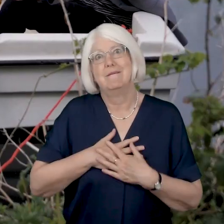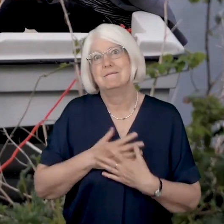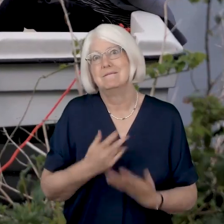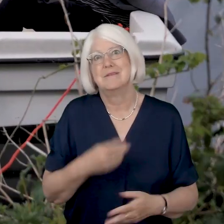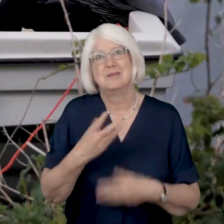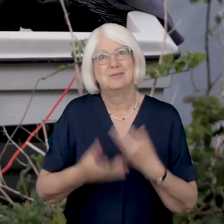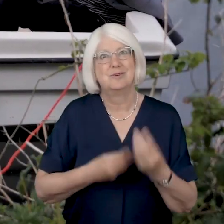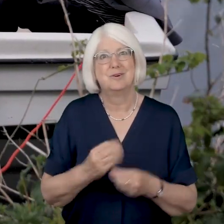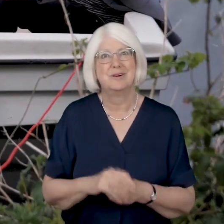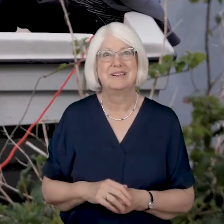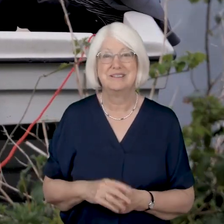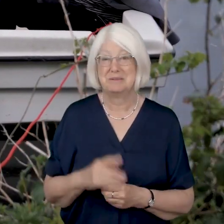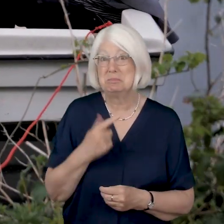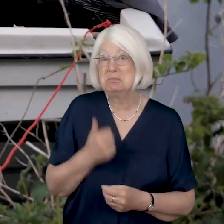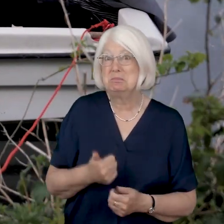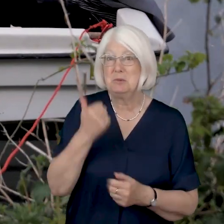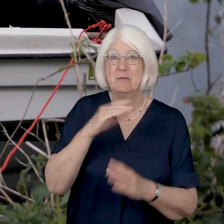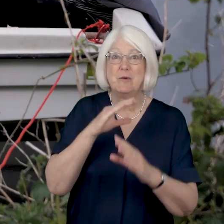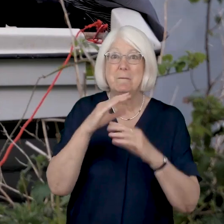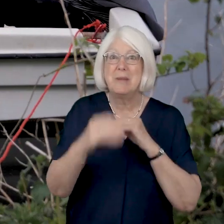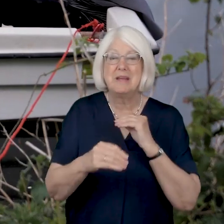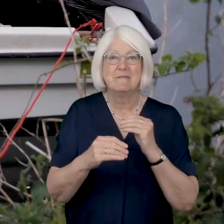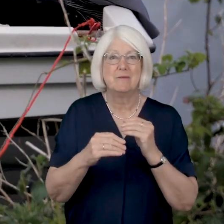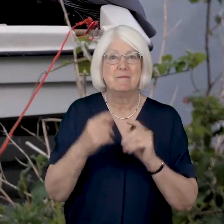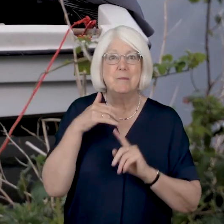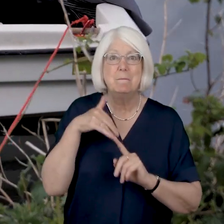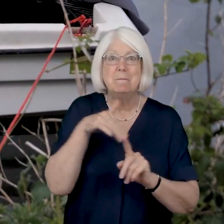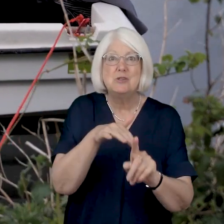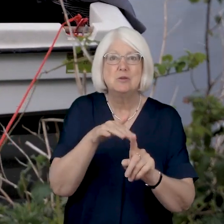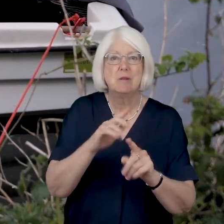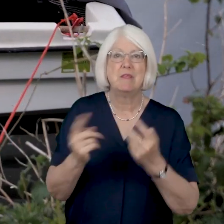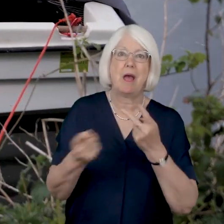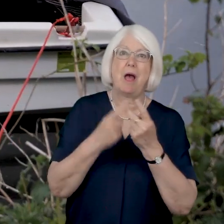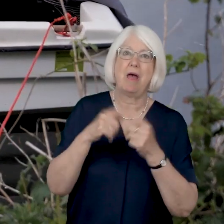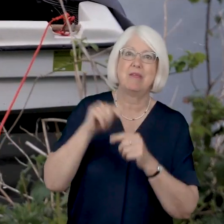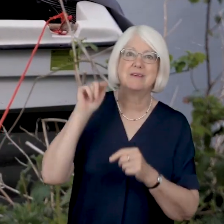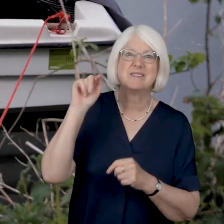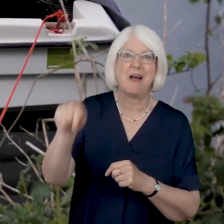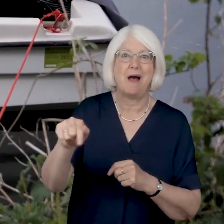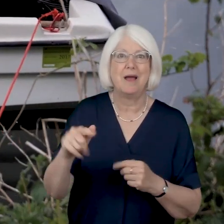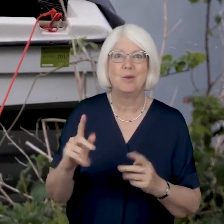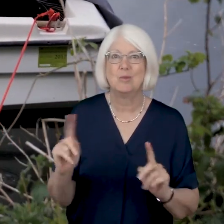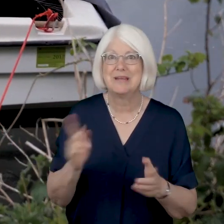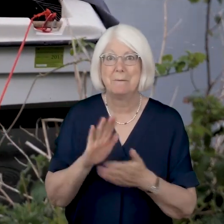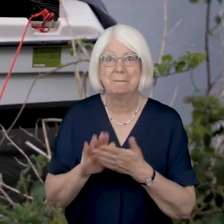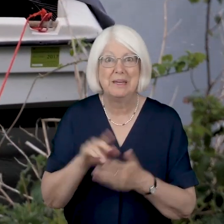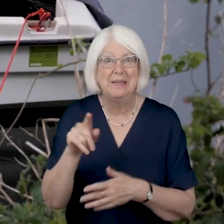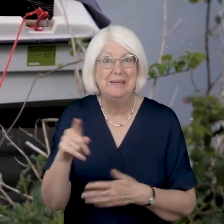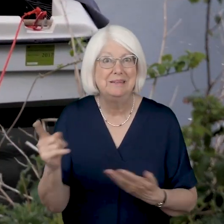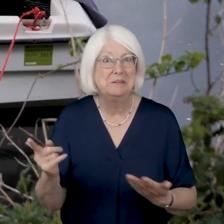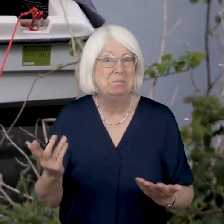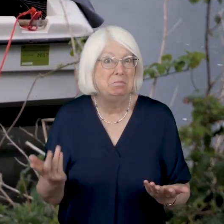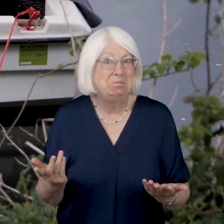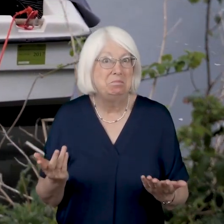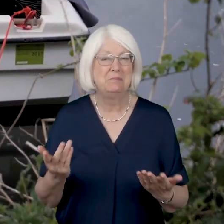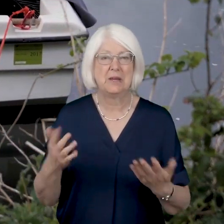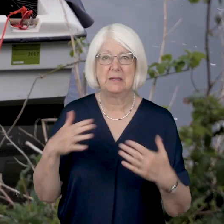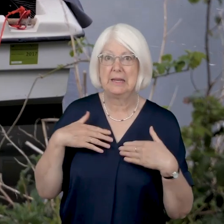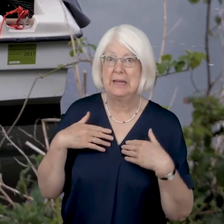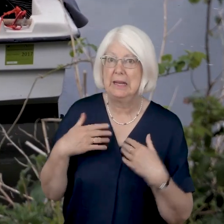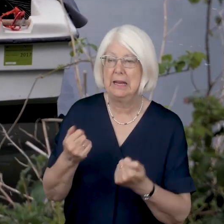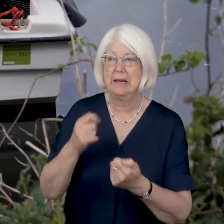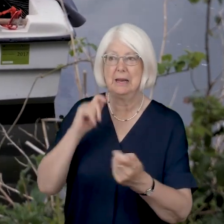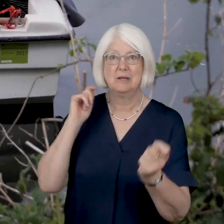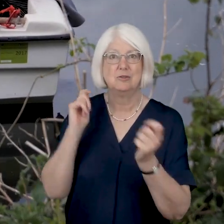Yeah, I mean, it's such a great metaphor for mission, isn't it? The other side of the lake, and such great themes of healing and transformation and witness. Just